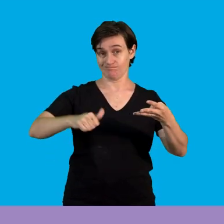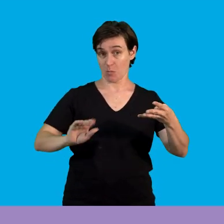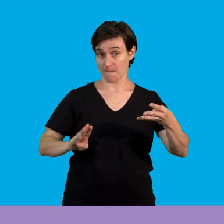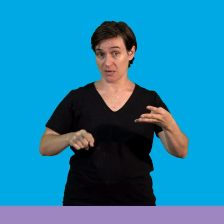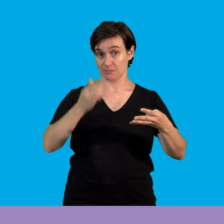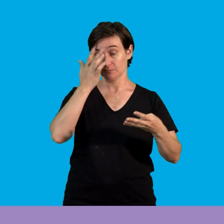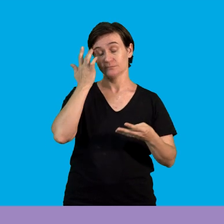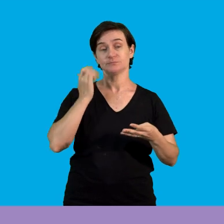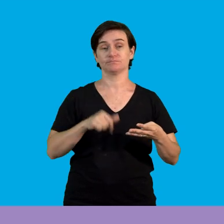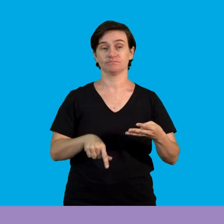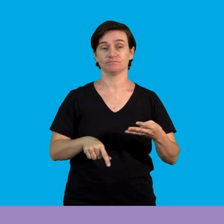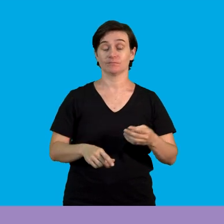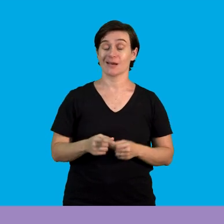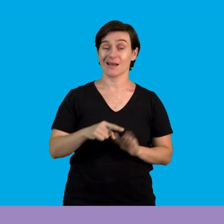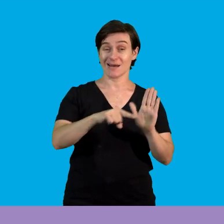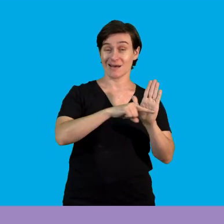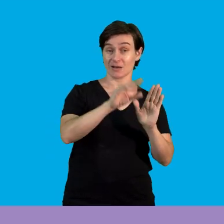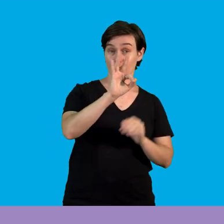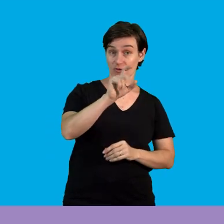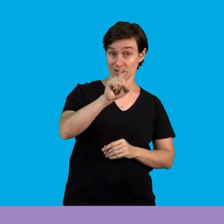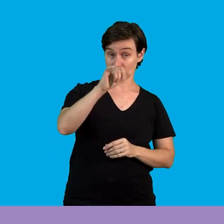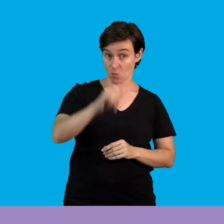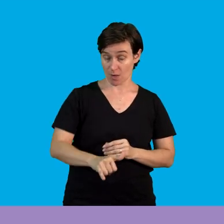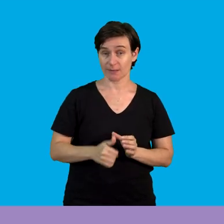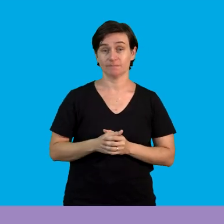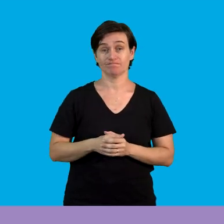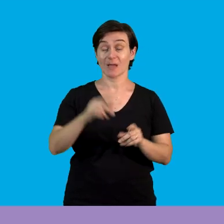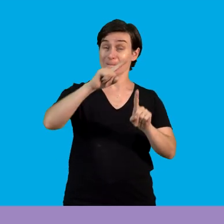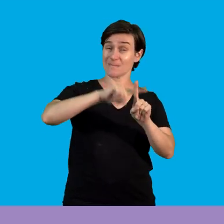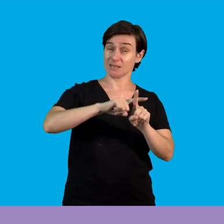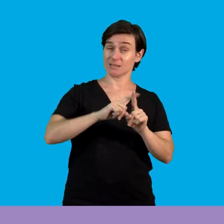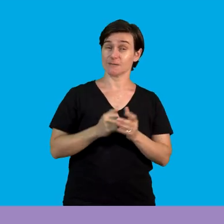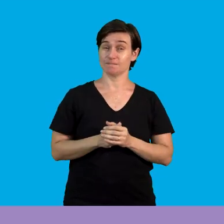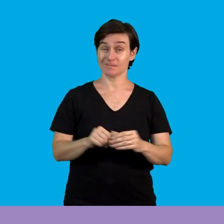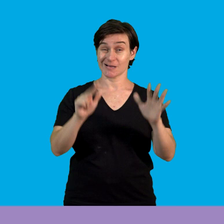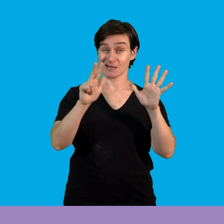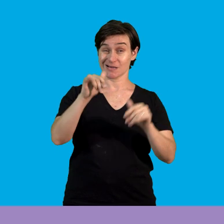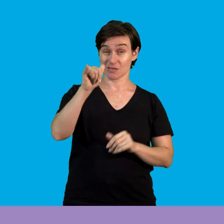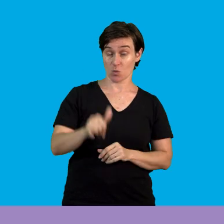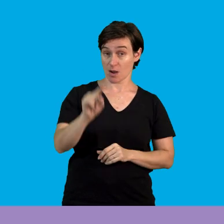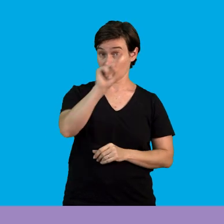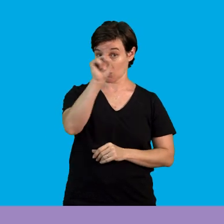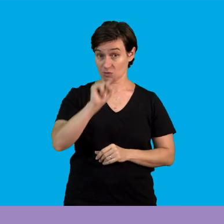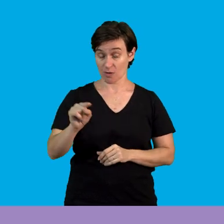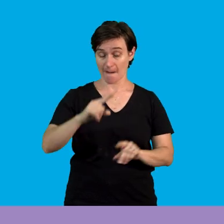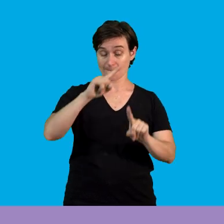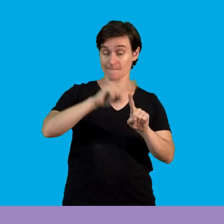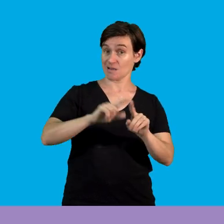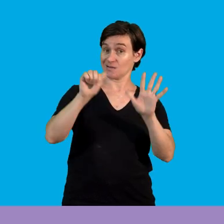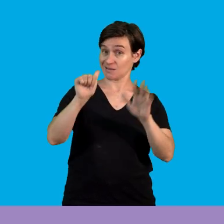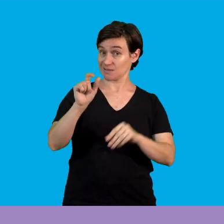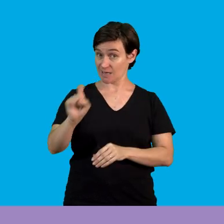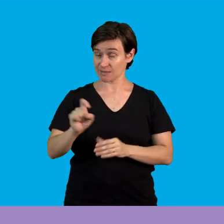Let's look at the next one. It's negative 3xy plus 8y